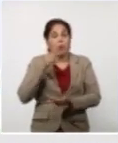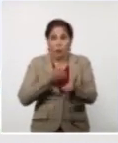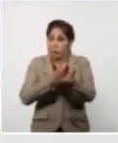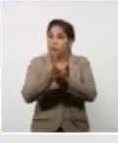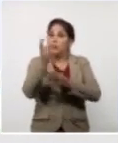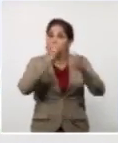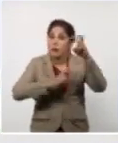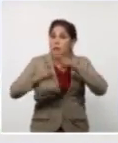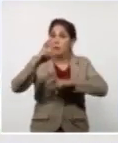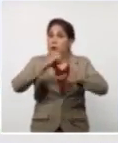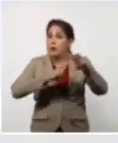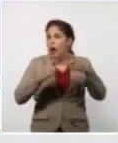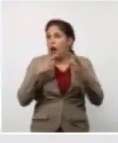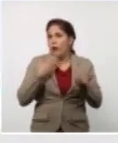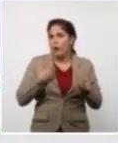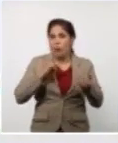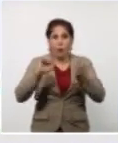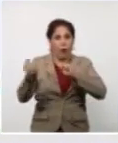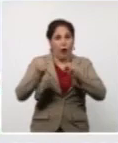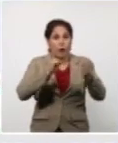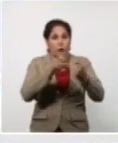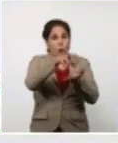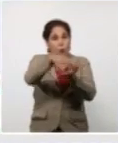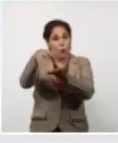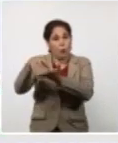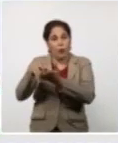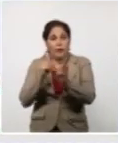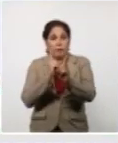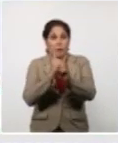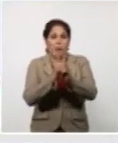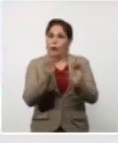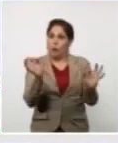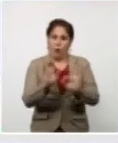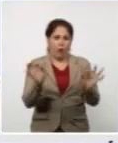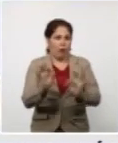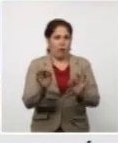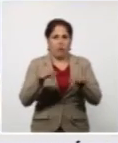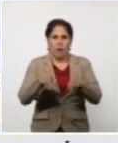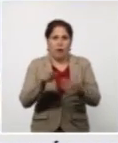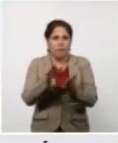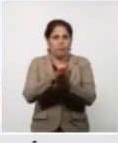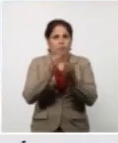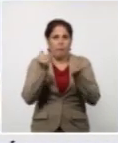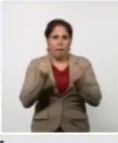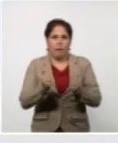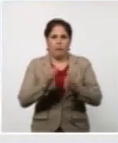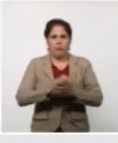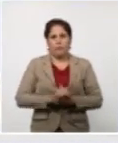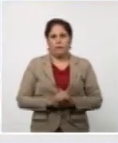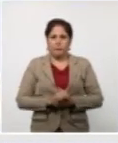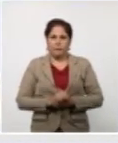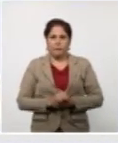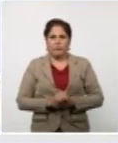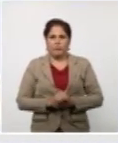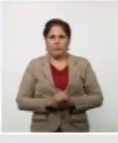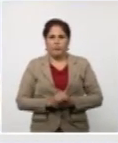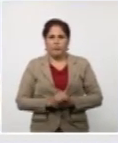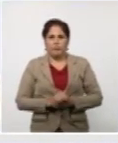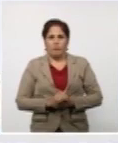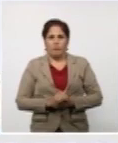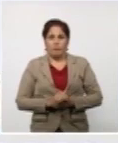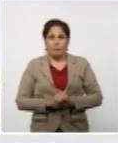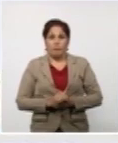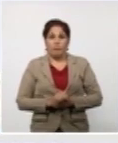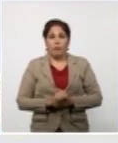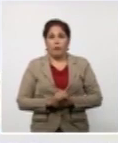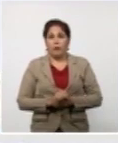measures required. With a source of infection abroad, there are still 133 people,